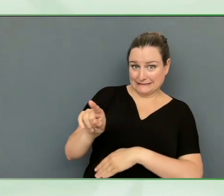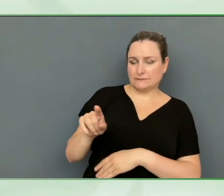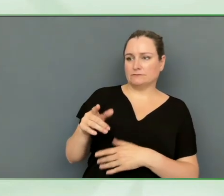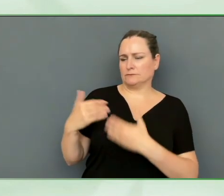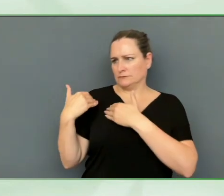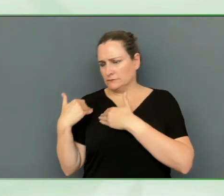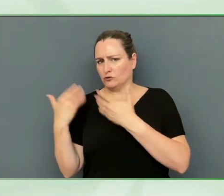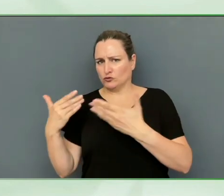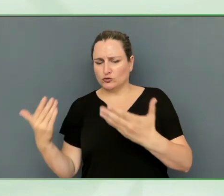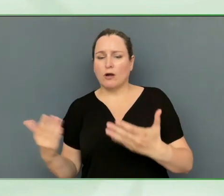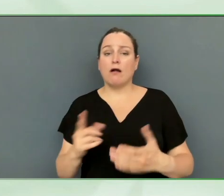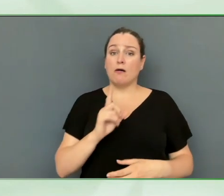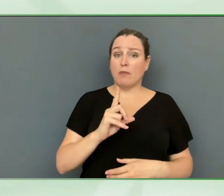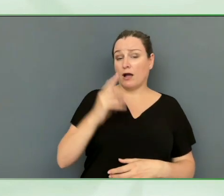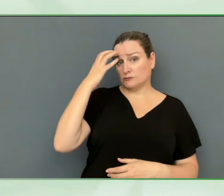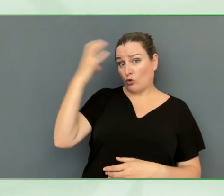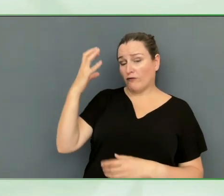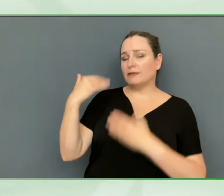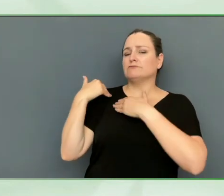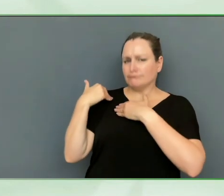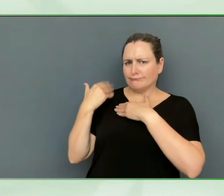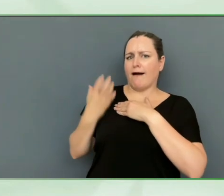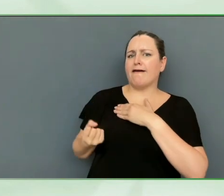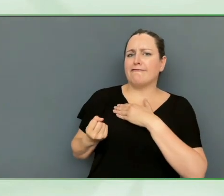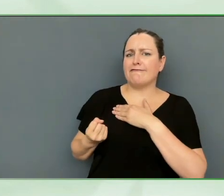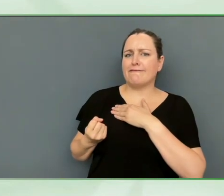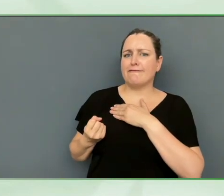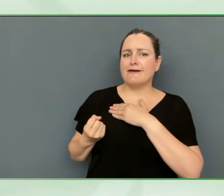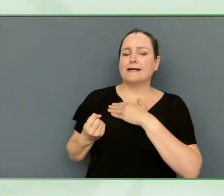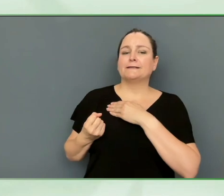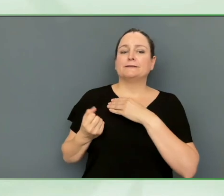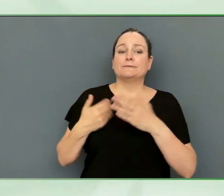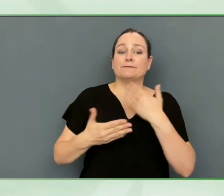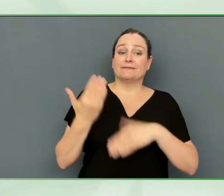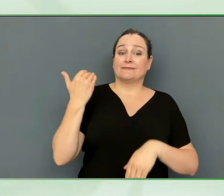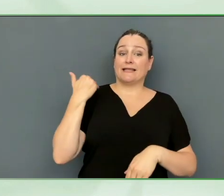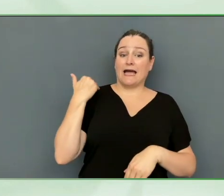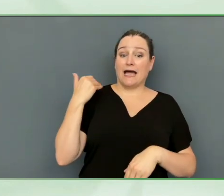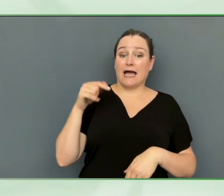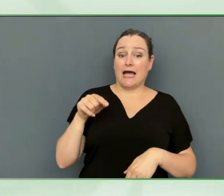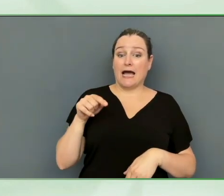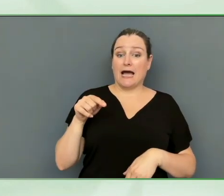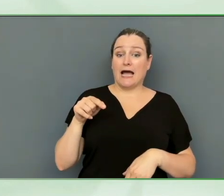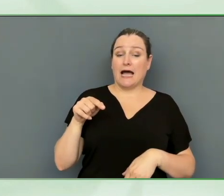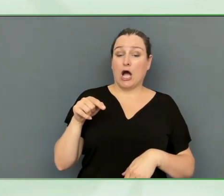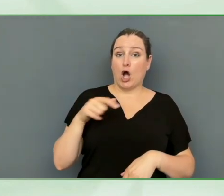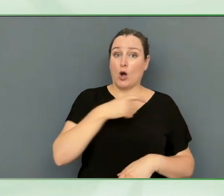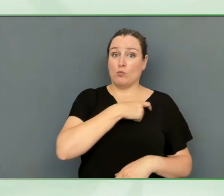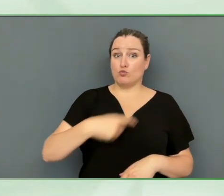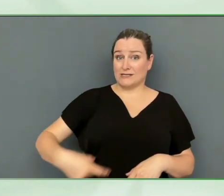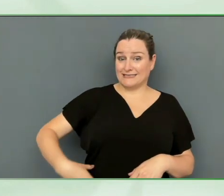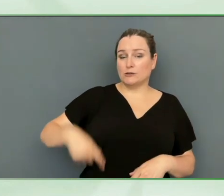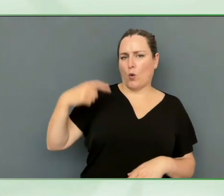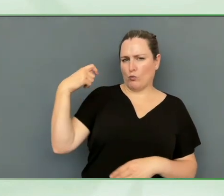the 1990 passage, under President Clinton, there's been a strong effort to increase the number